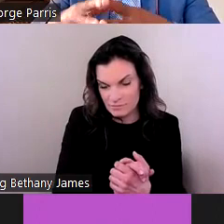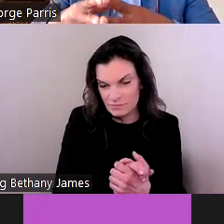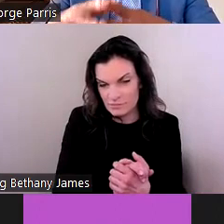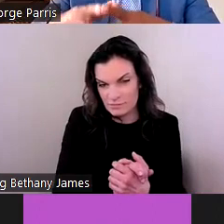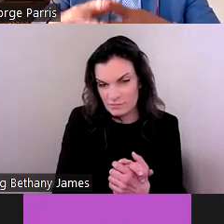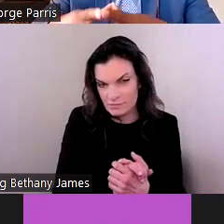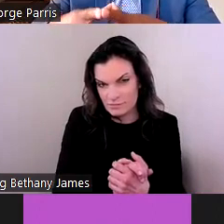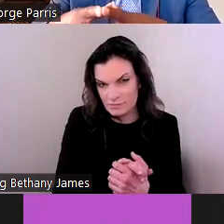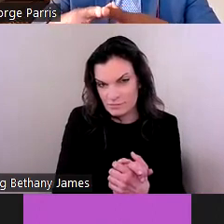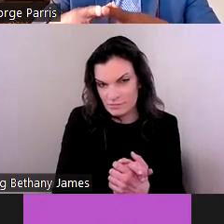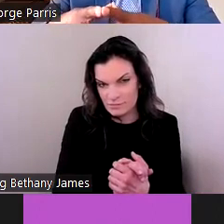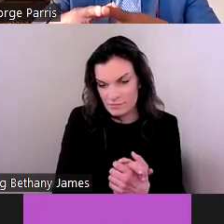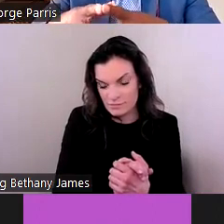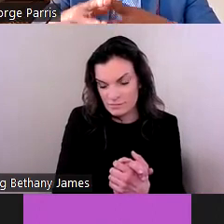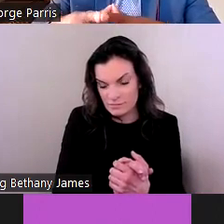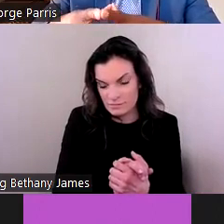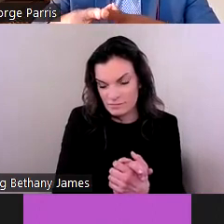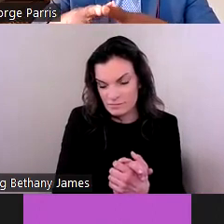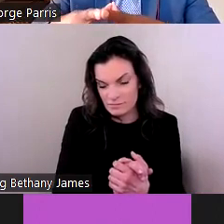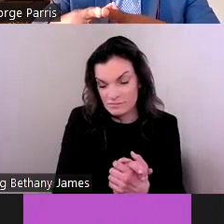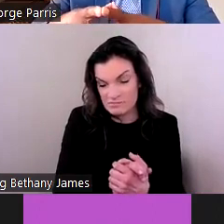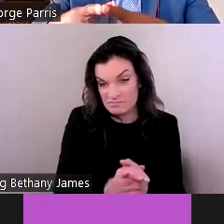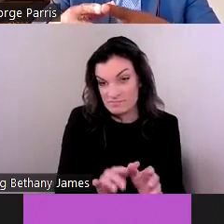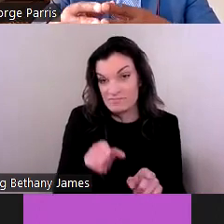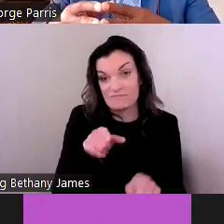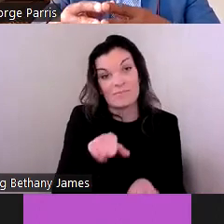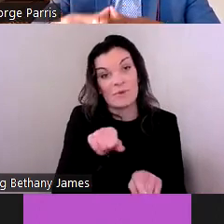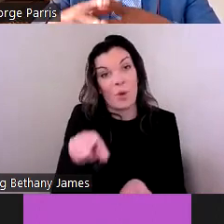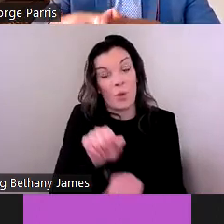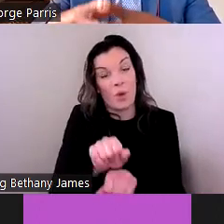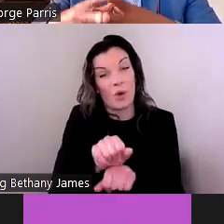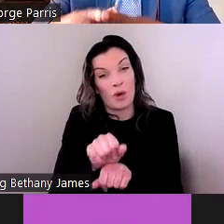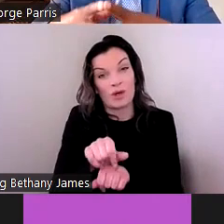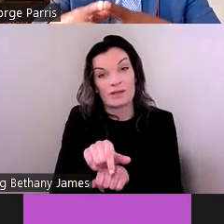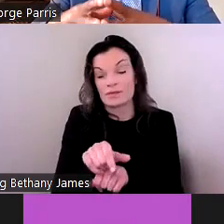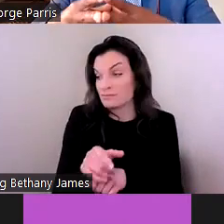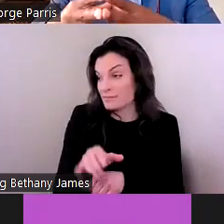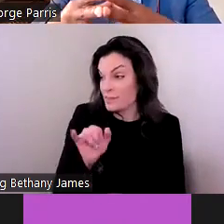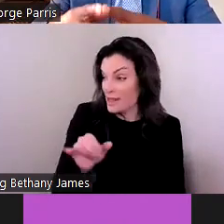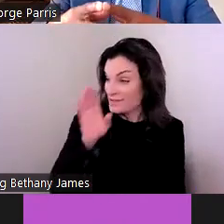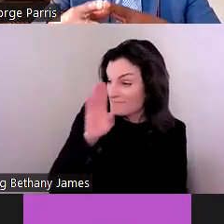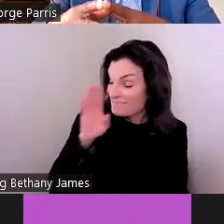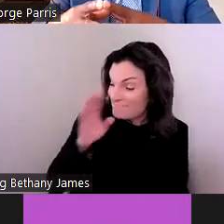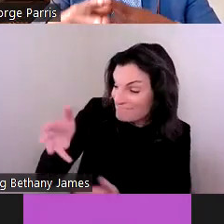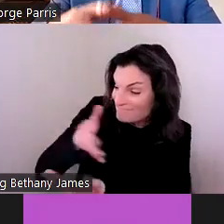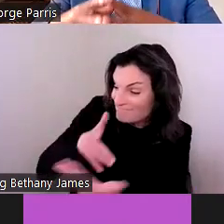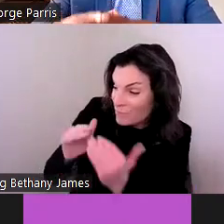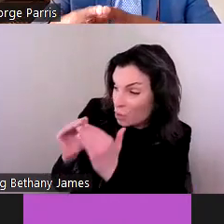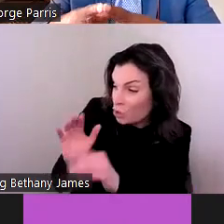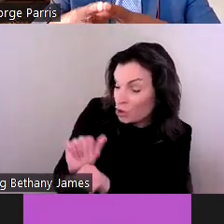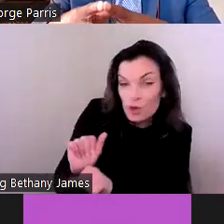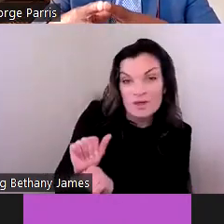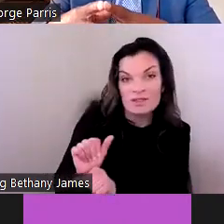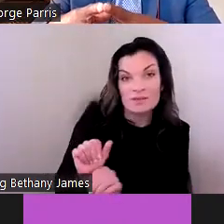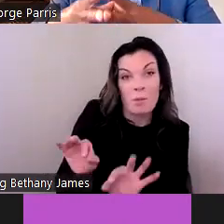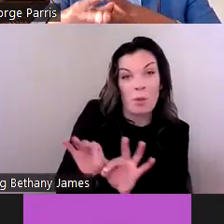try to be as transparent as possible. To me, transparency is the